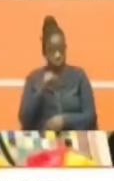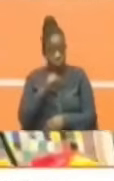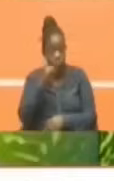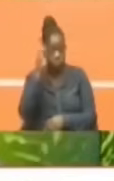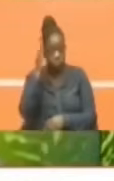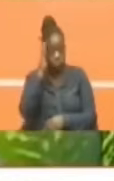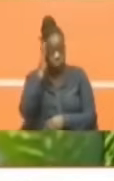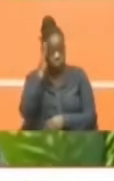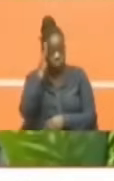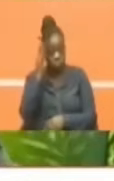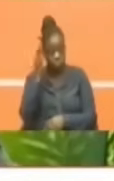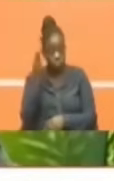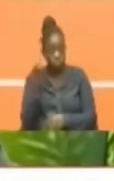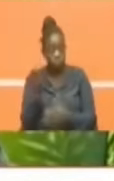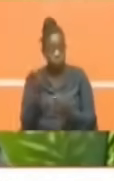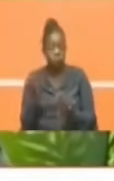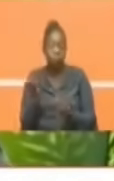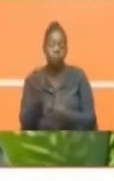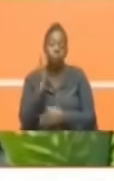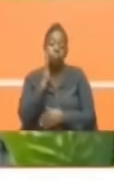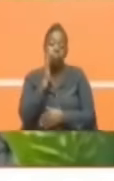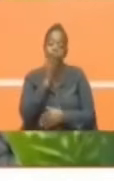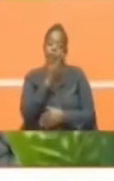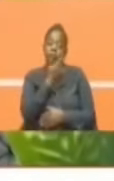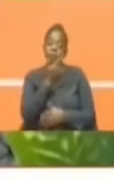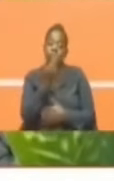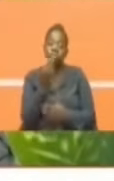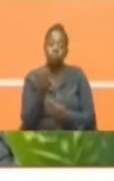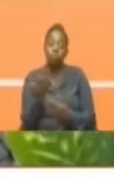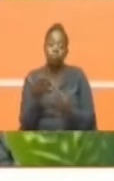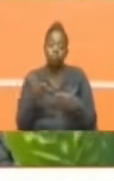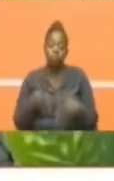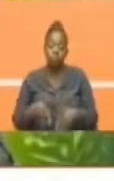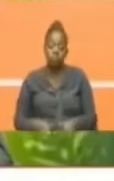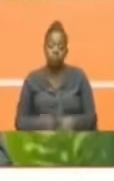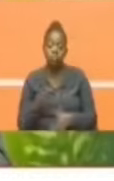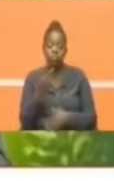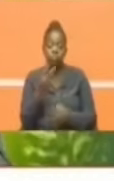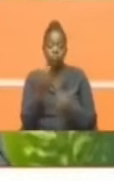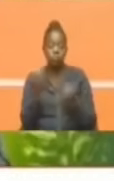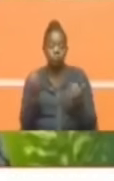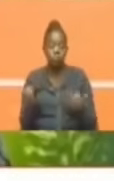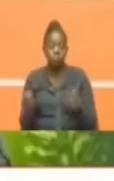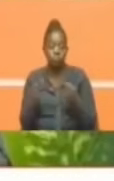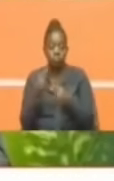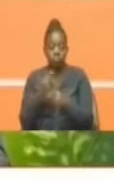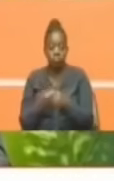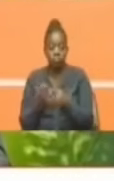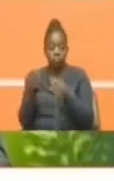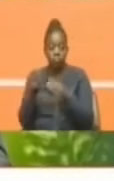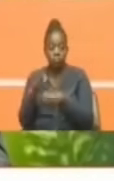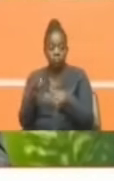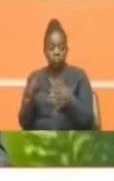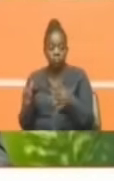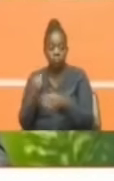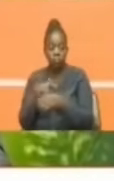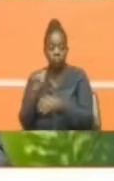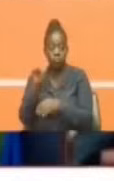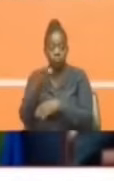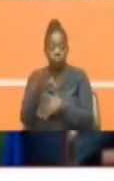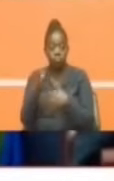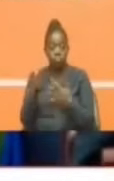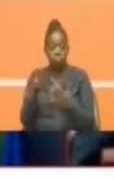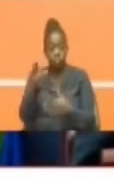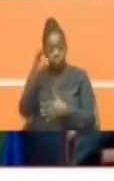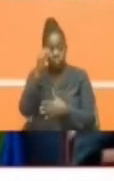I didn't know. Patience Mugunga, ngone yomugenzi okiyote yamuzaala mu abaana abiri wabulanga byafidde nga badde mitwala mayanja yagenda